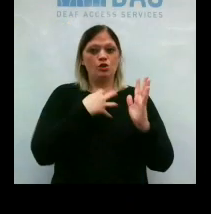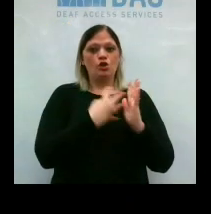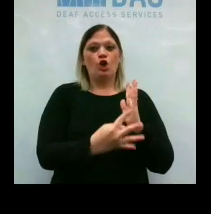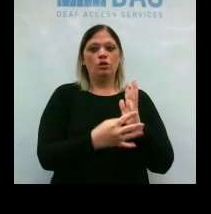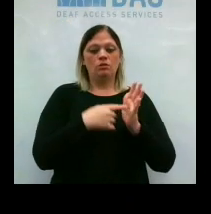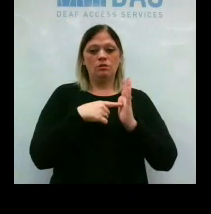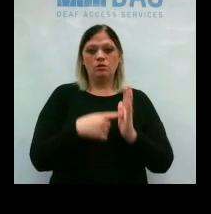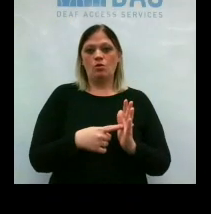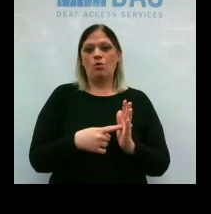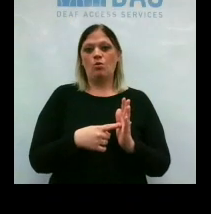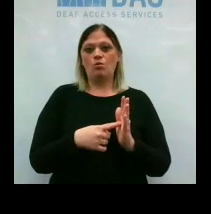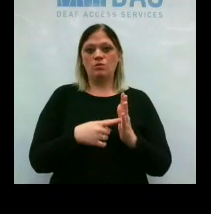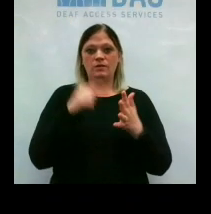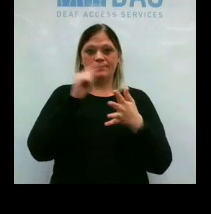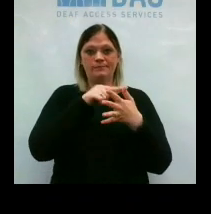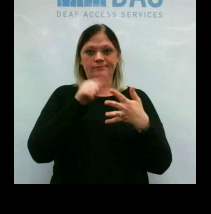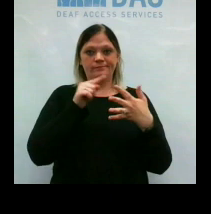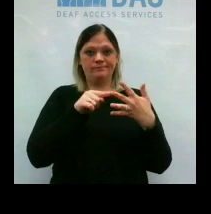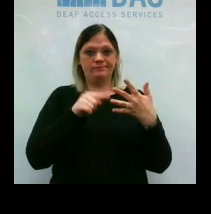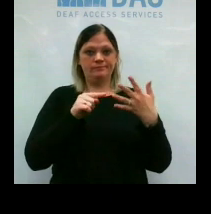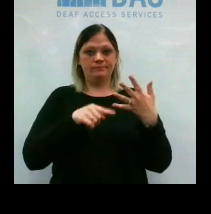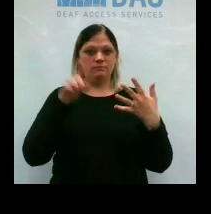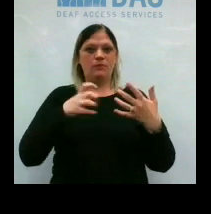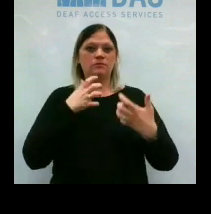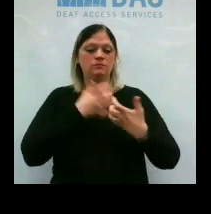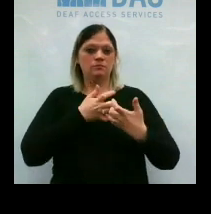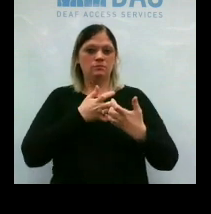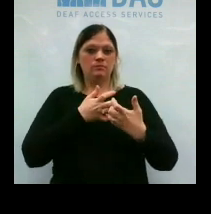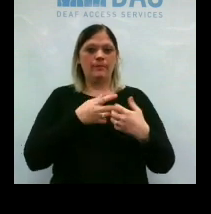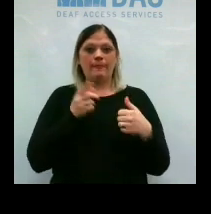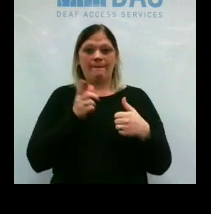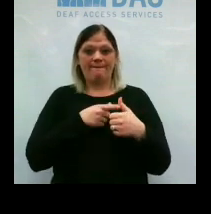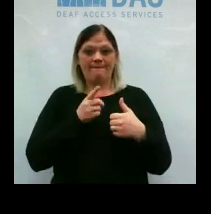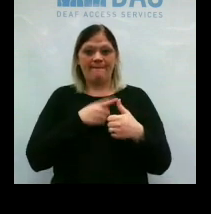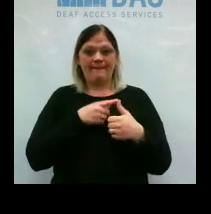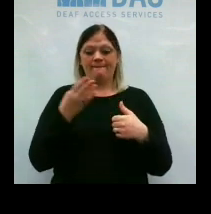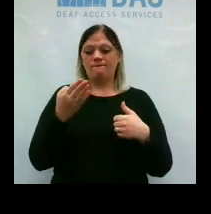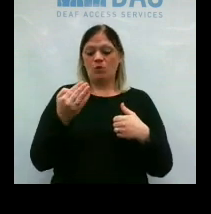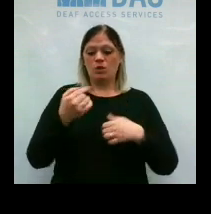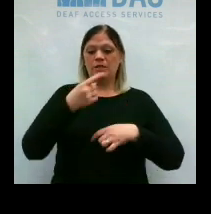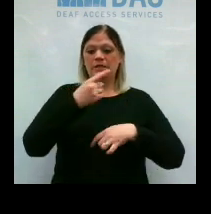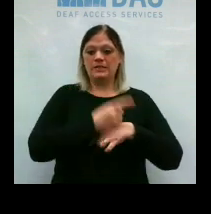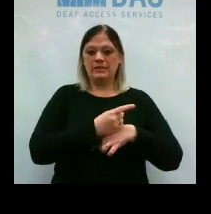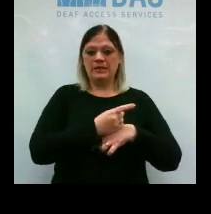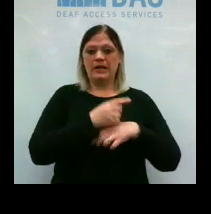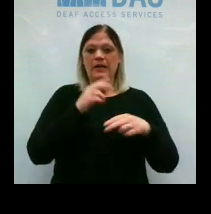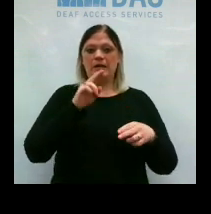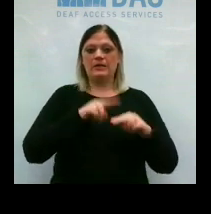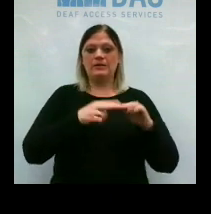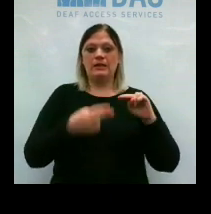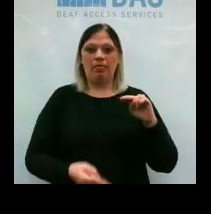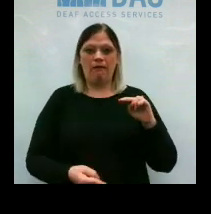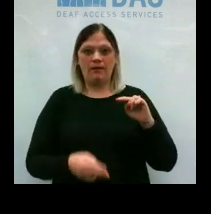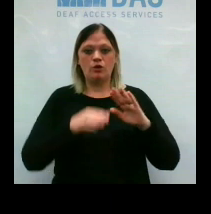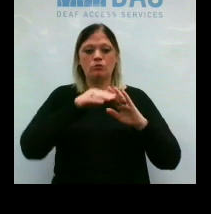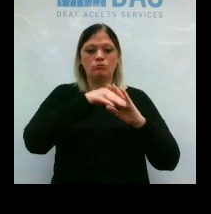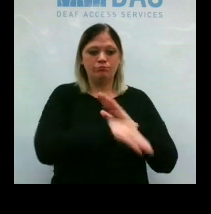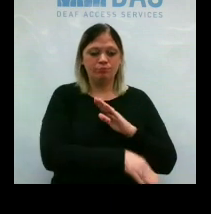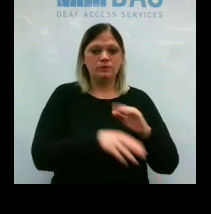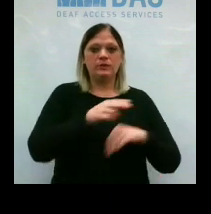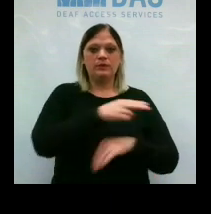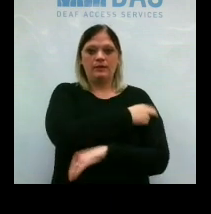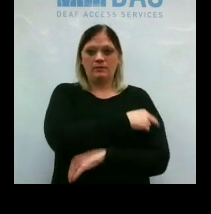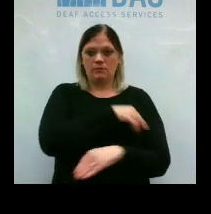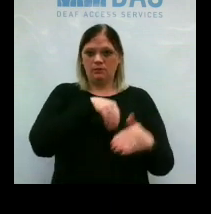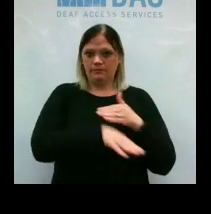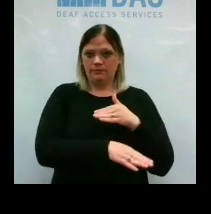shows the key metrics that we have to meet. The first metric with regards to 14-day decline in hospitalizations, and we are